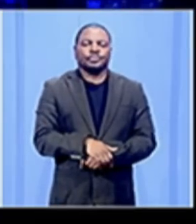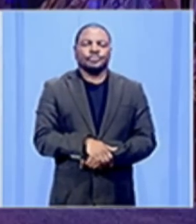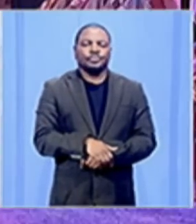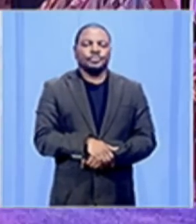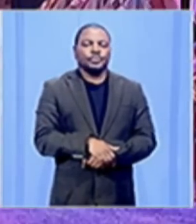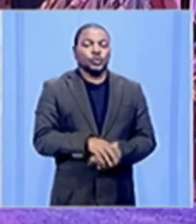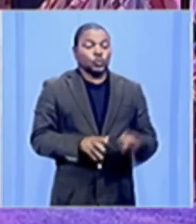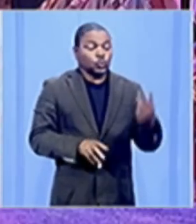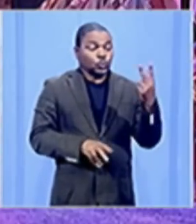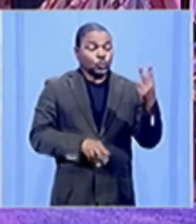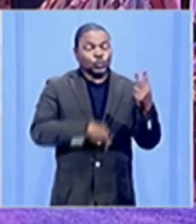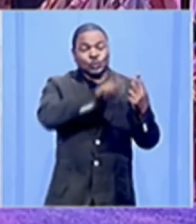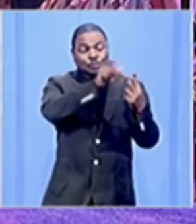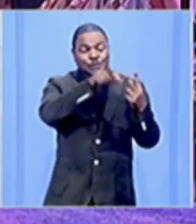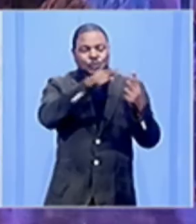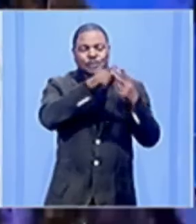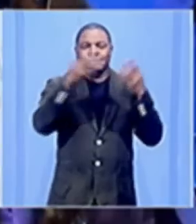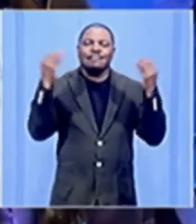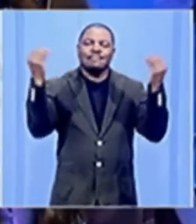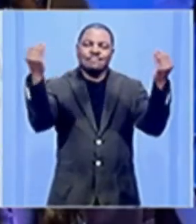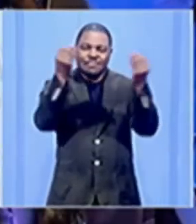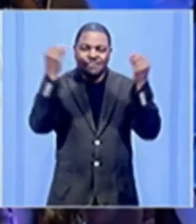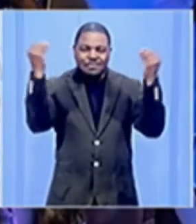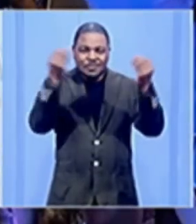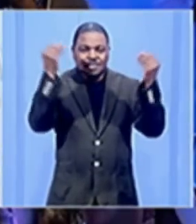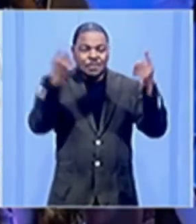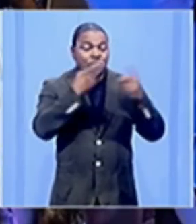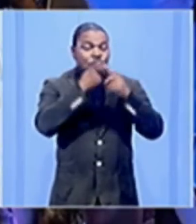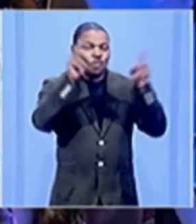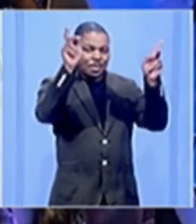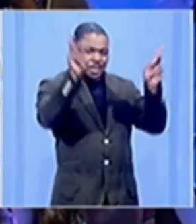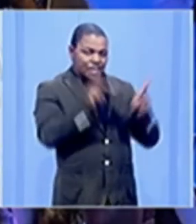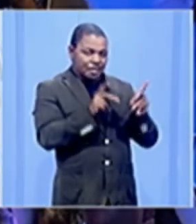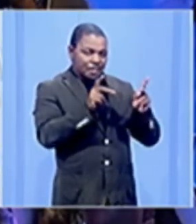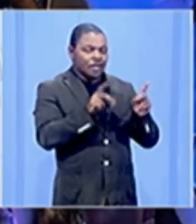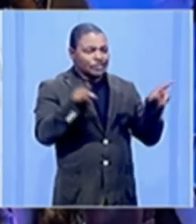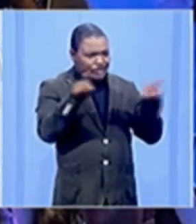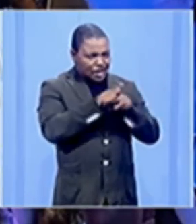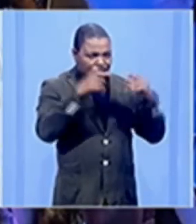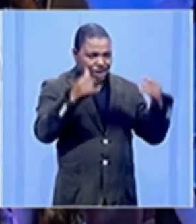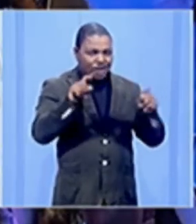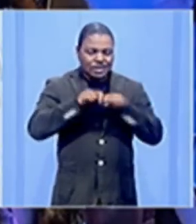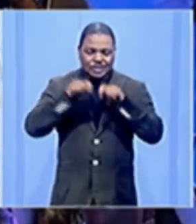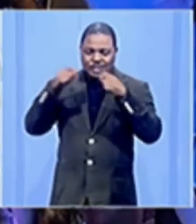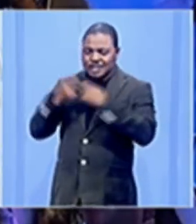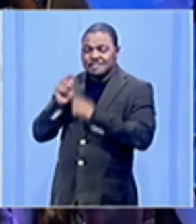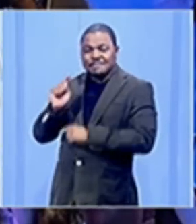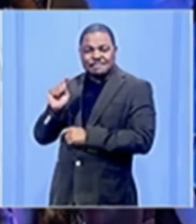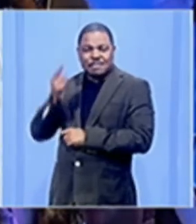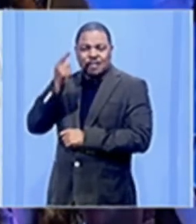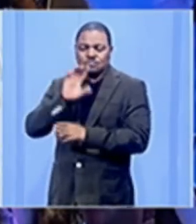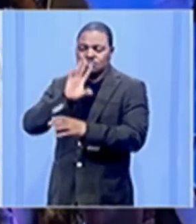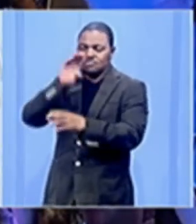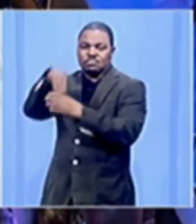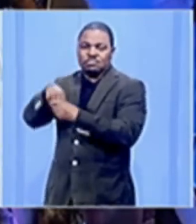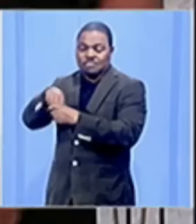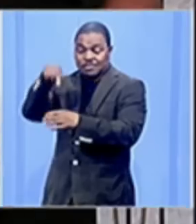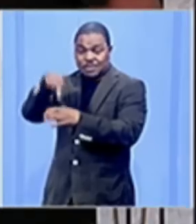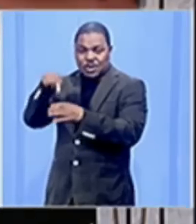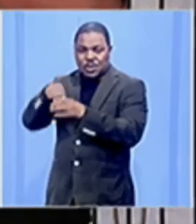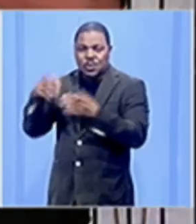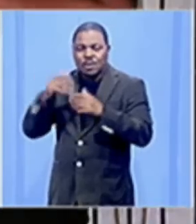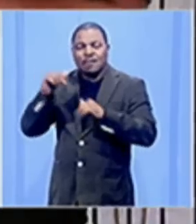Badiragatsi ba le babedi bao ba itsegeng ba ba dulang mono Kimberley ke bangwe ba setlhopha sa ntlha seo se tla tsayang karolo